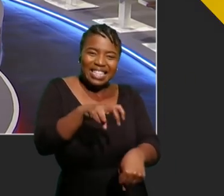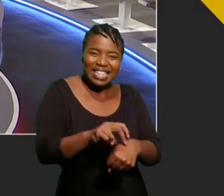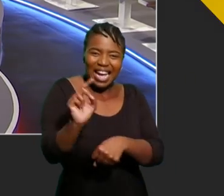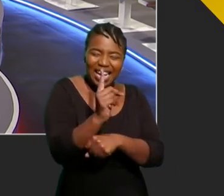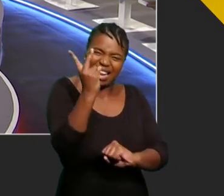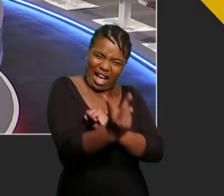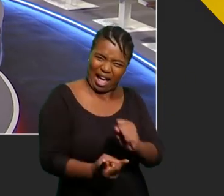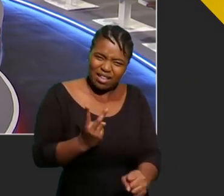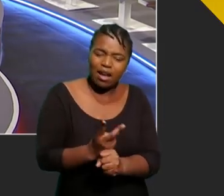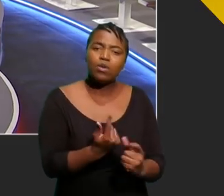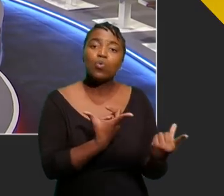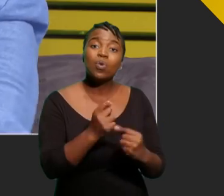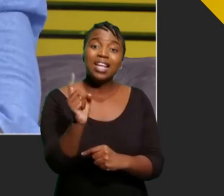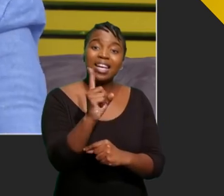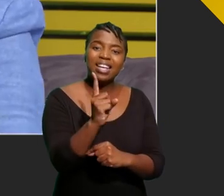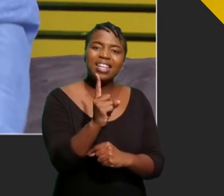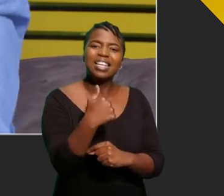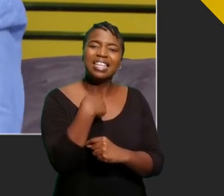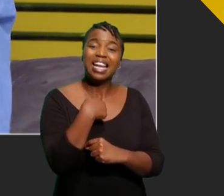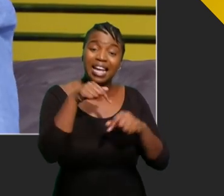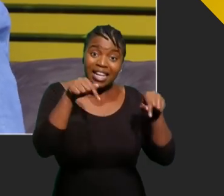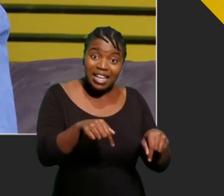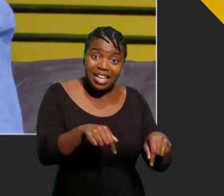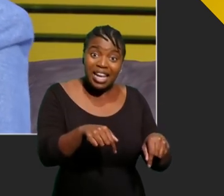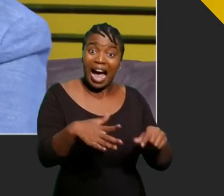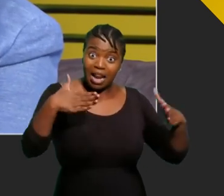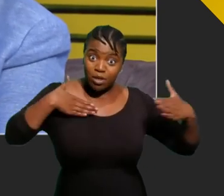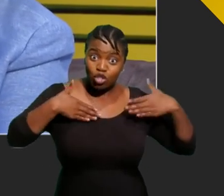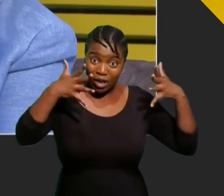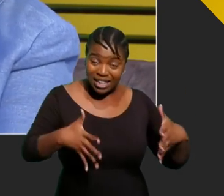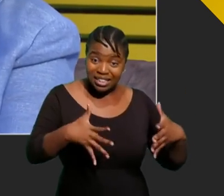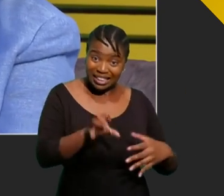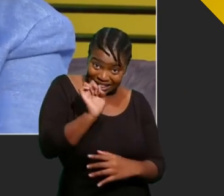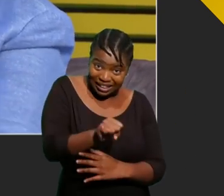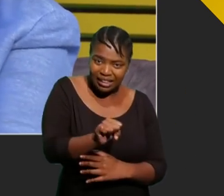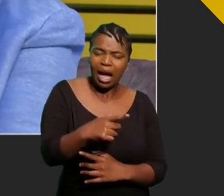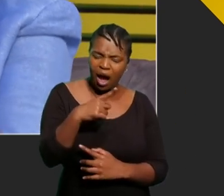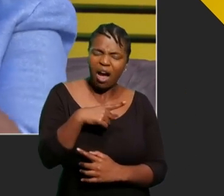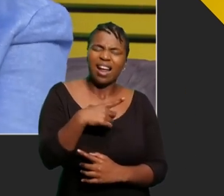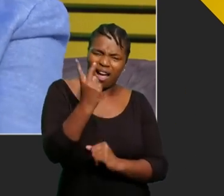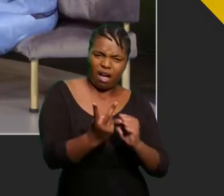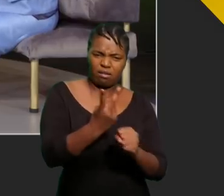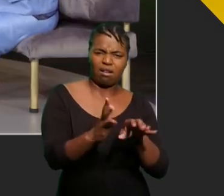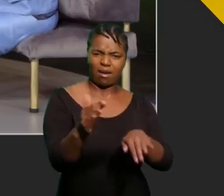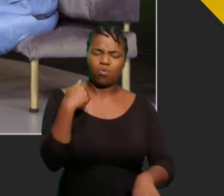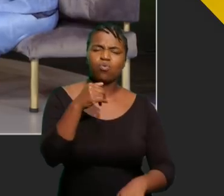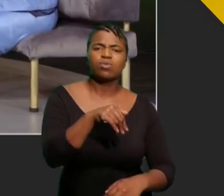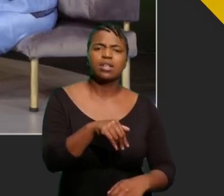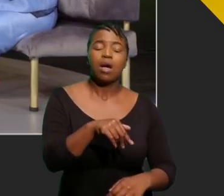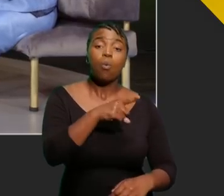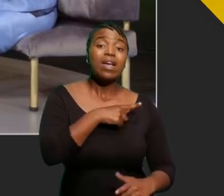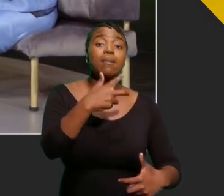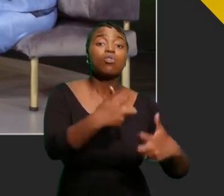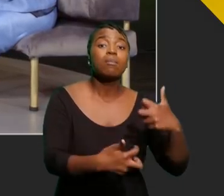we need to even reclaim the administration, Themba. Because the problem is that you